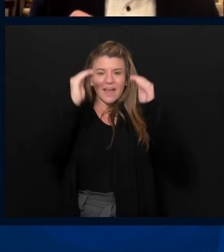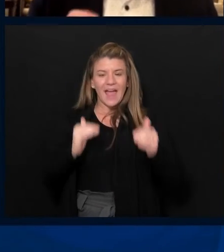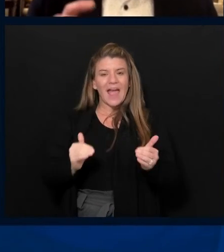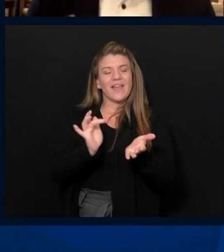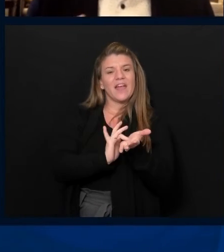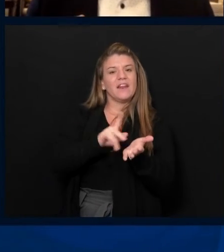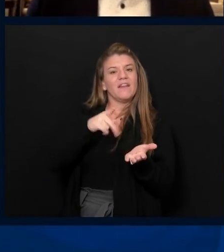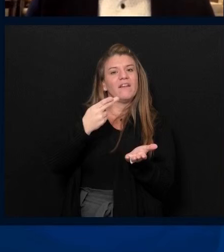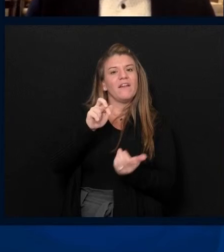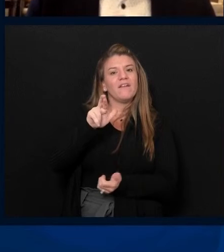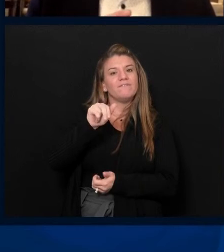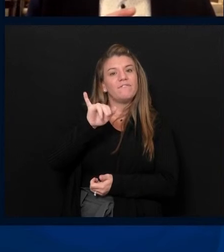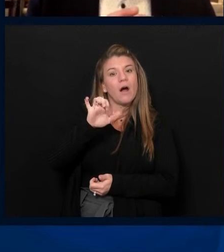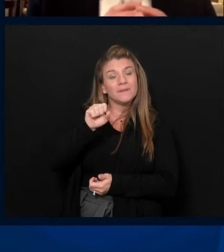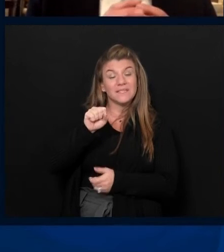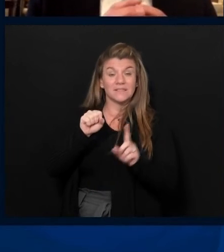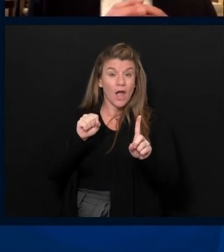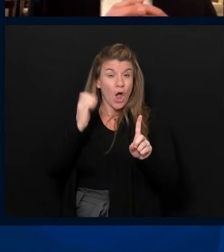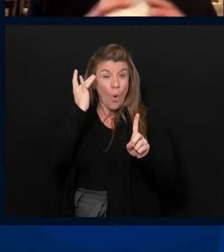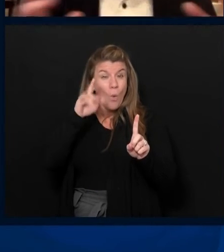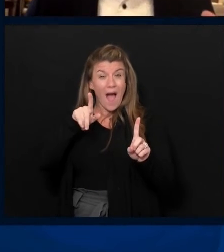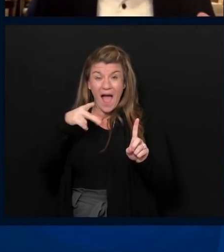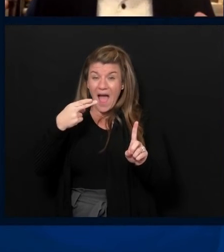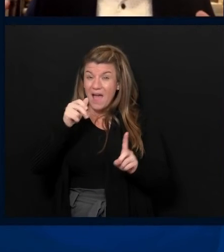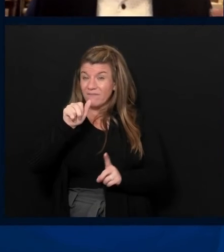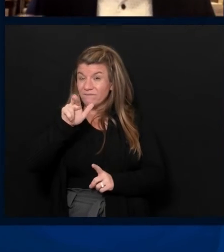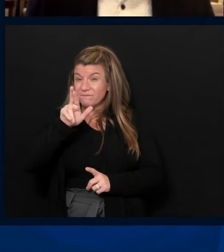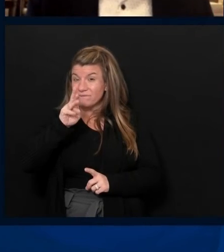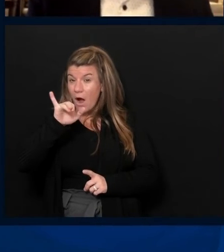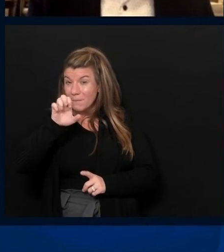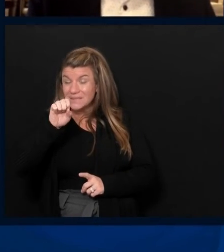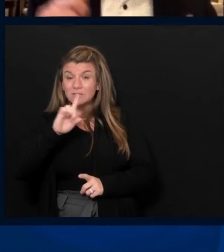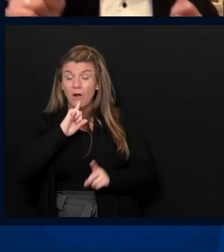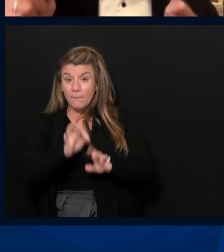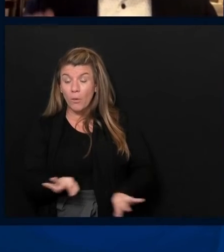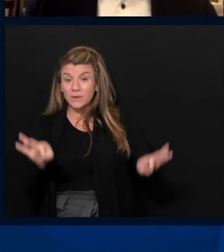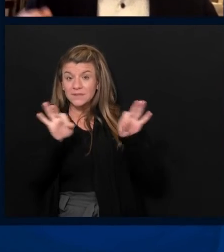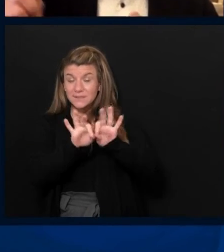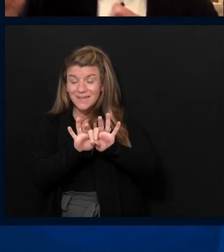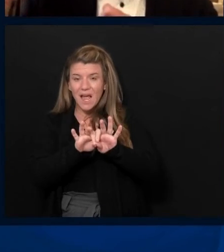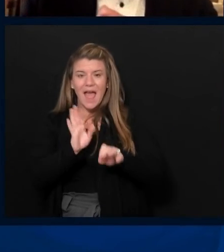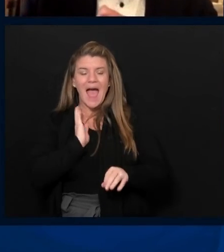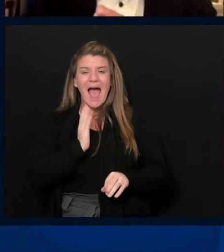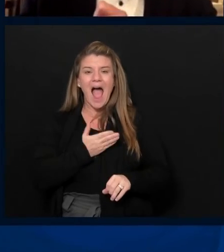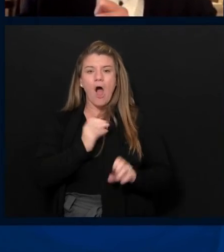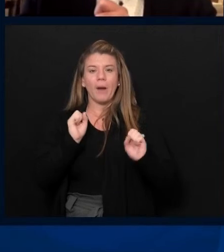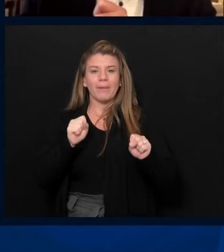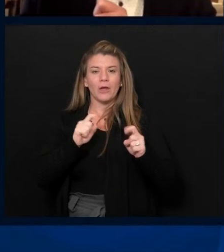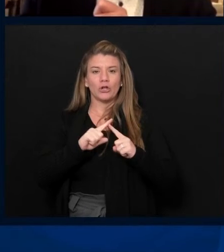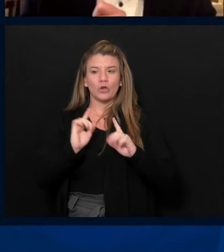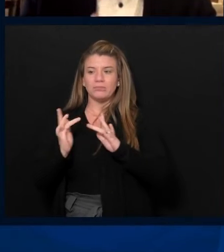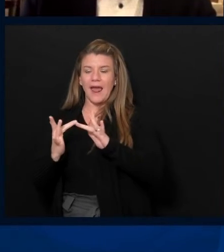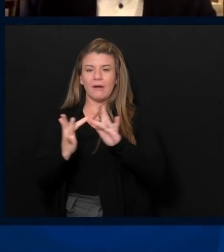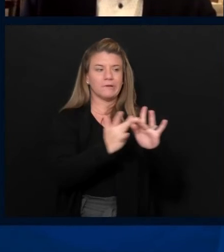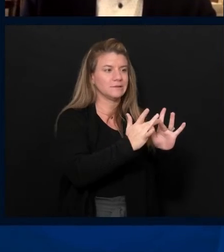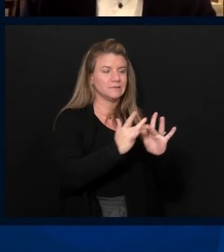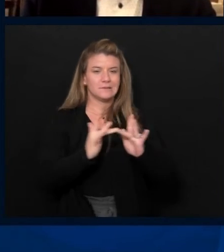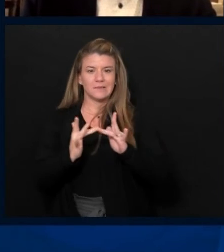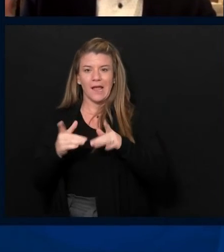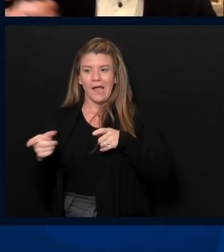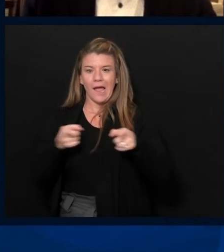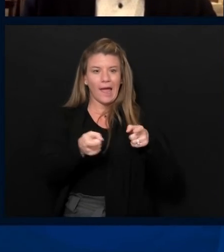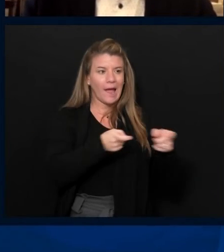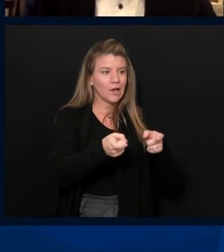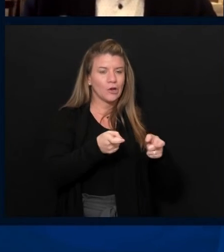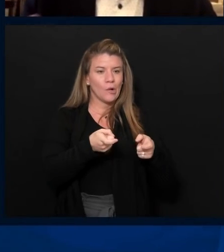why pharmacies are so important to us, because the network of how we handle and pass